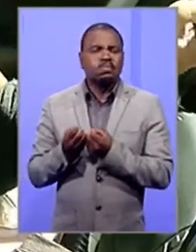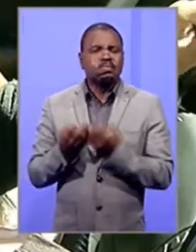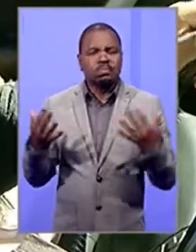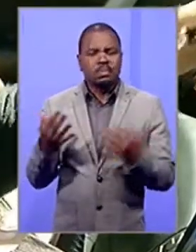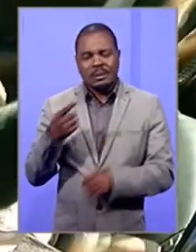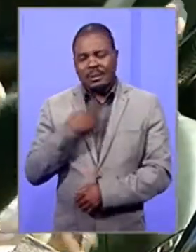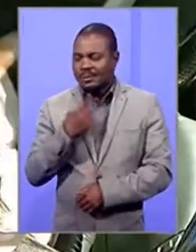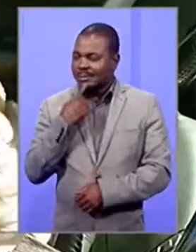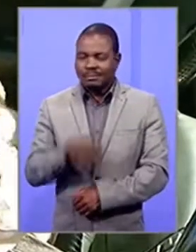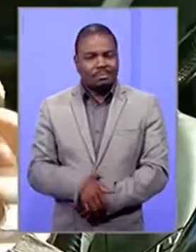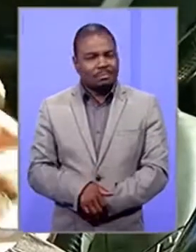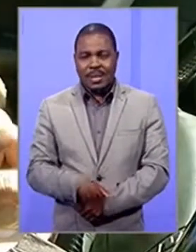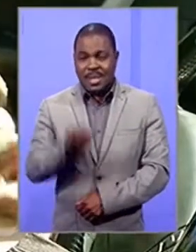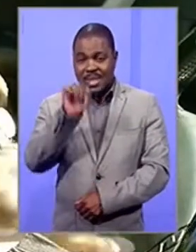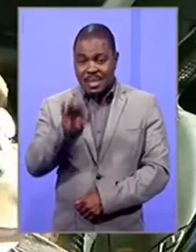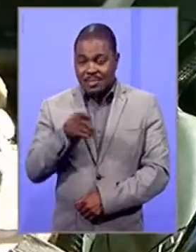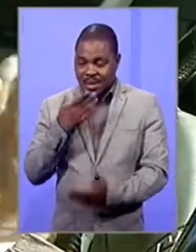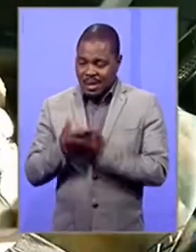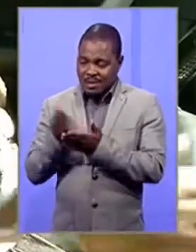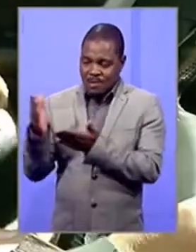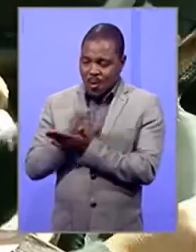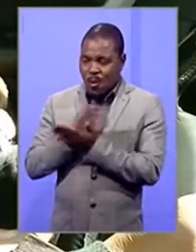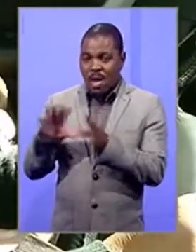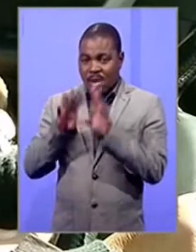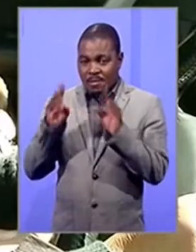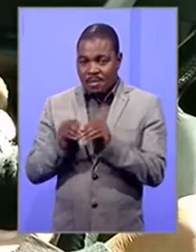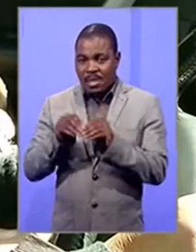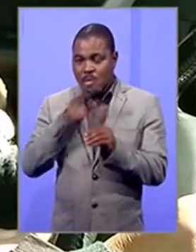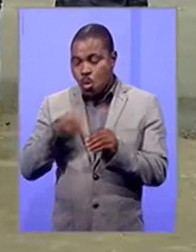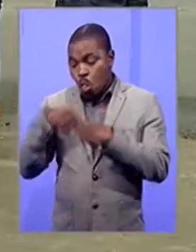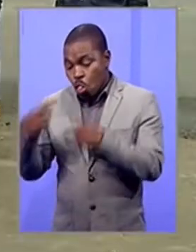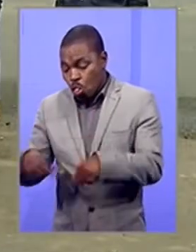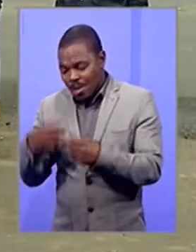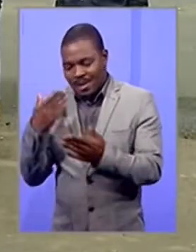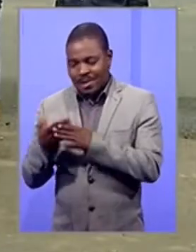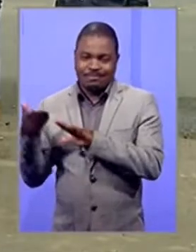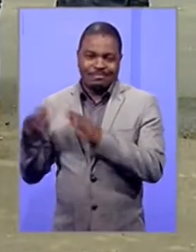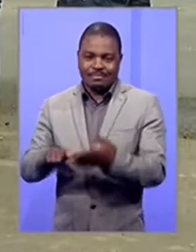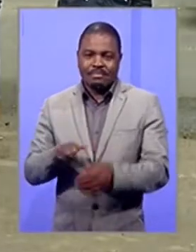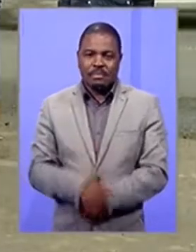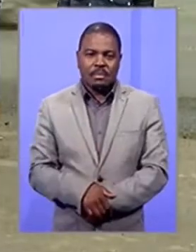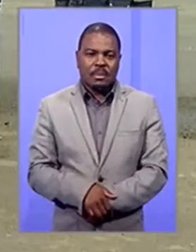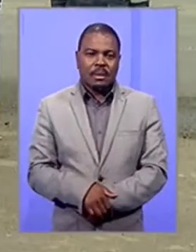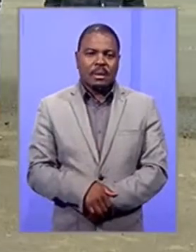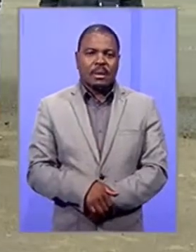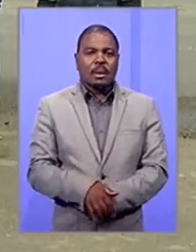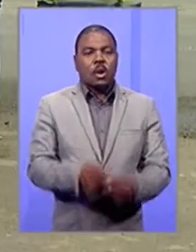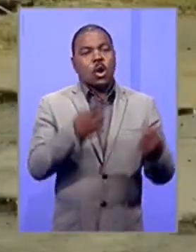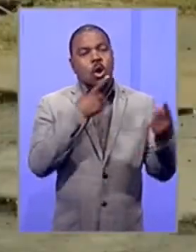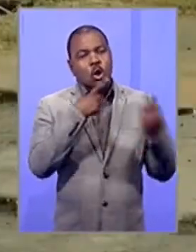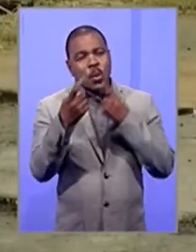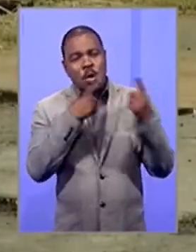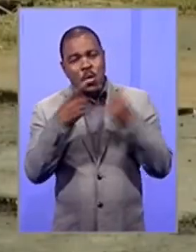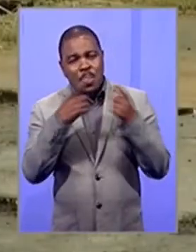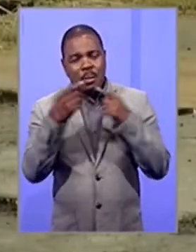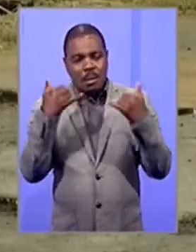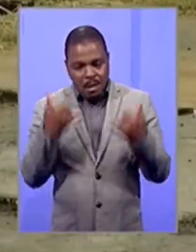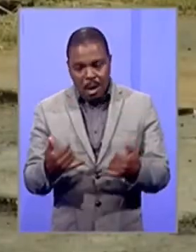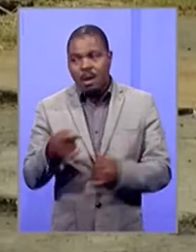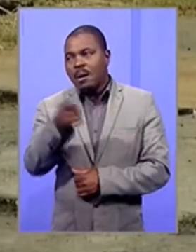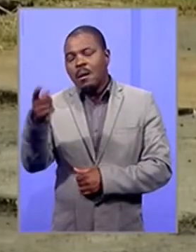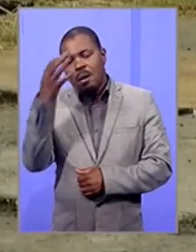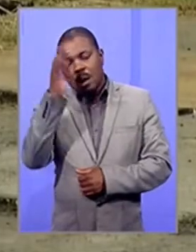ka tjuka wa bona ha ba ka tlosa ntotse ha o wela ka mo o shwele. Ho bona le ka sello sa bakganni se wetse tsebeng tse utlwang kgetlong